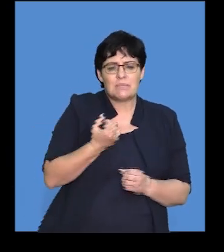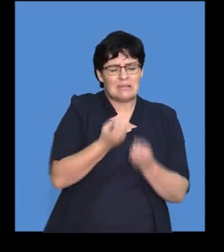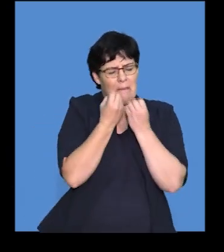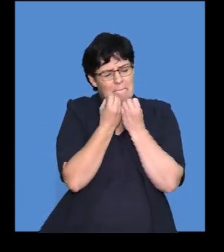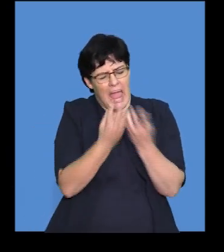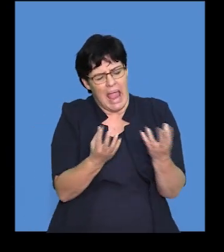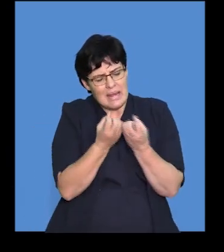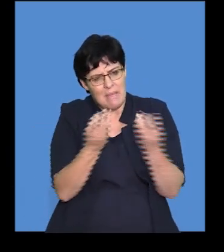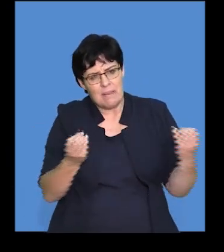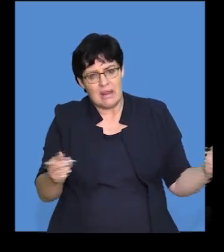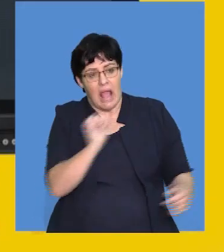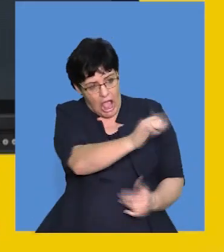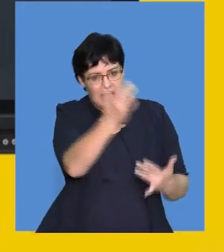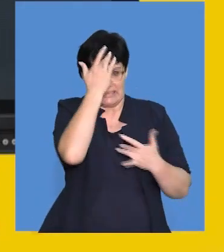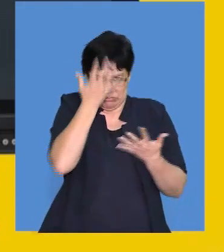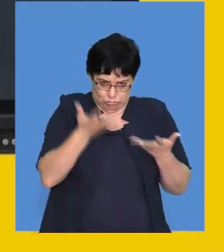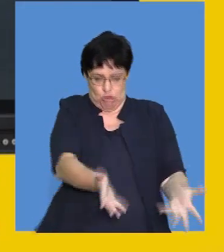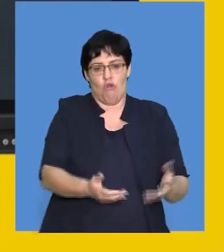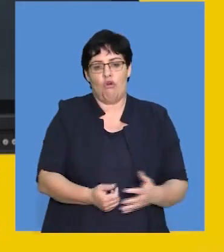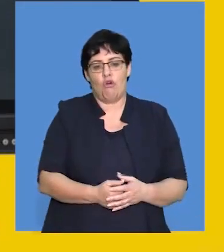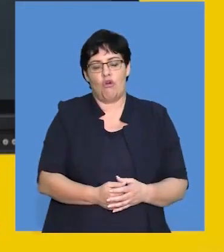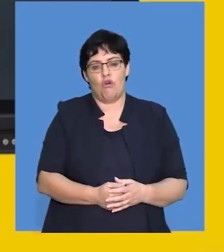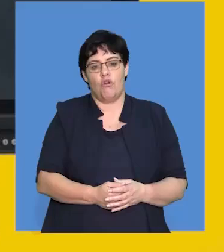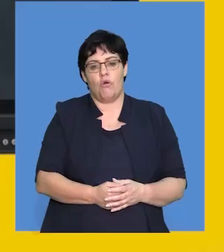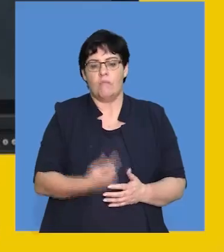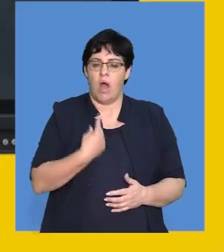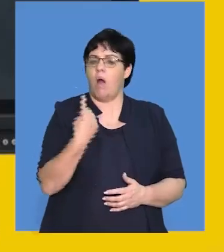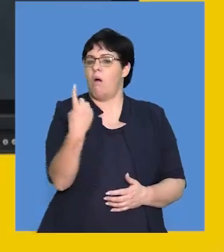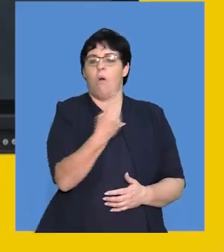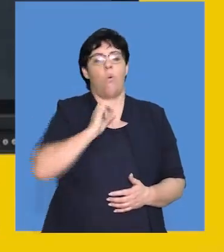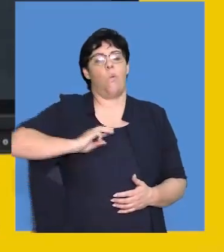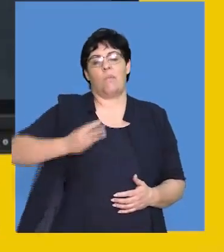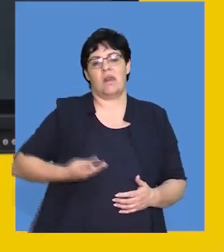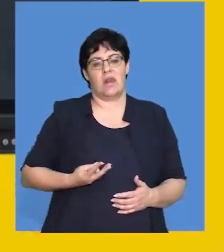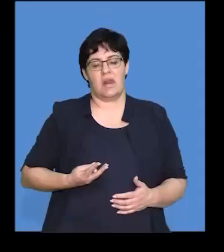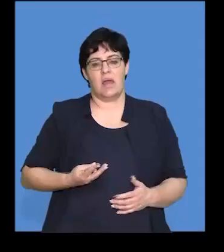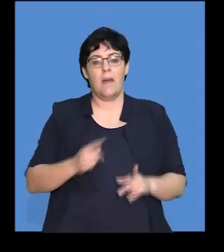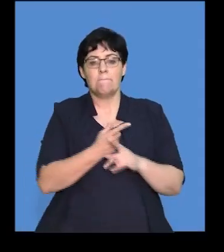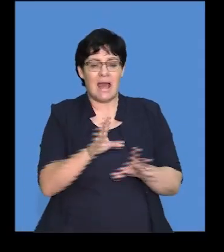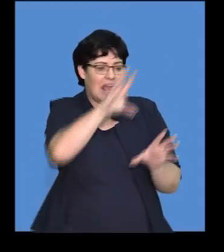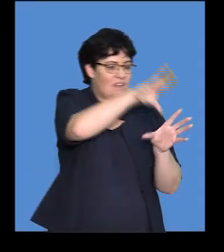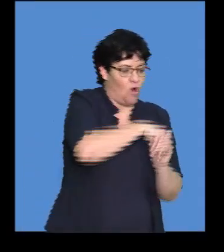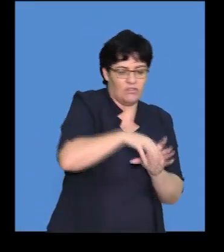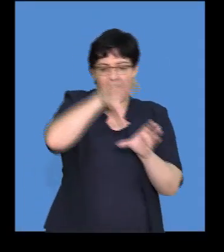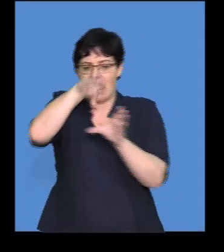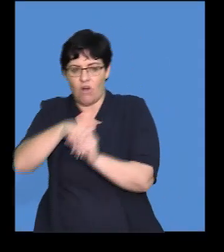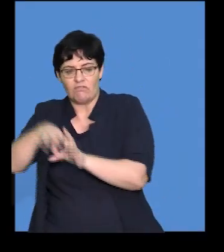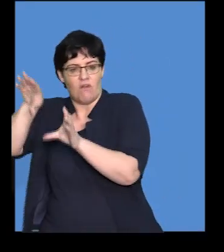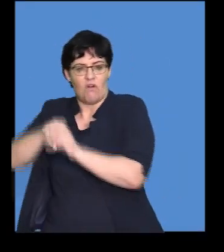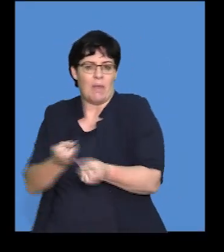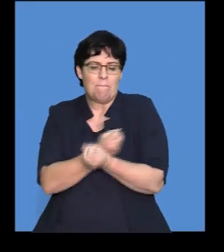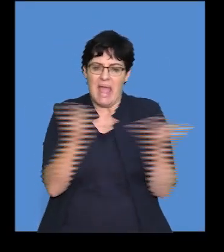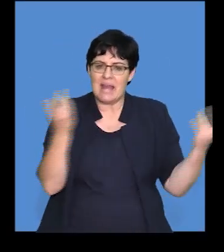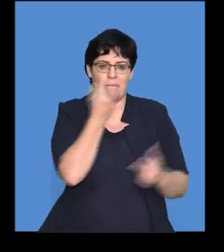what her sickness is. She's a single woman, but involved with many